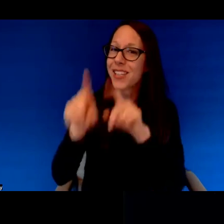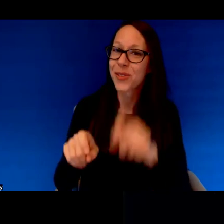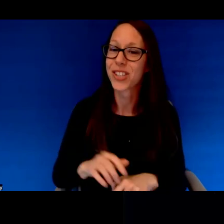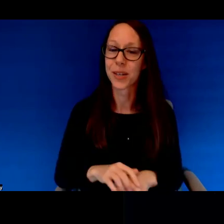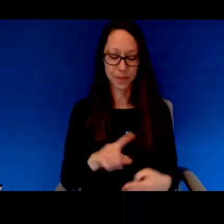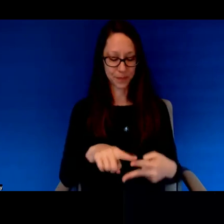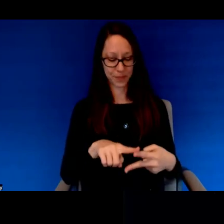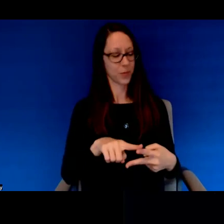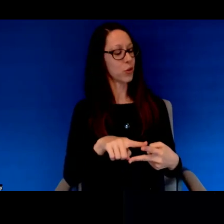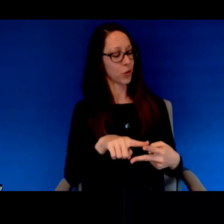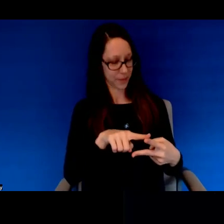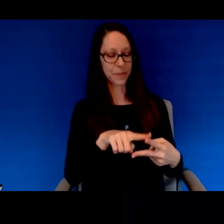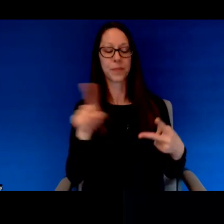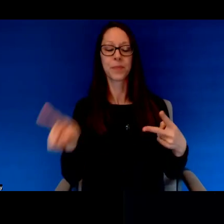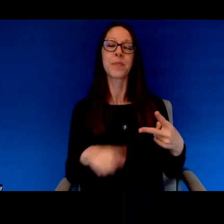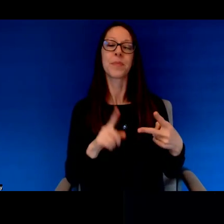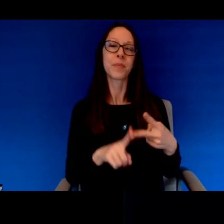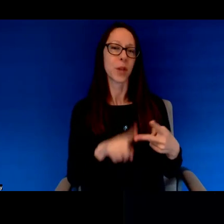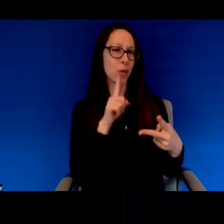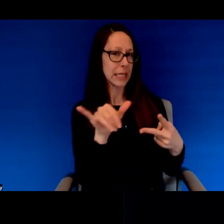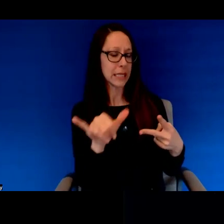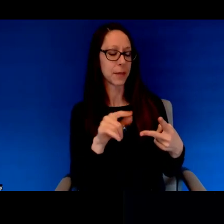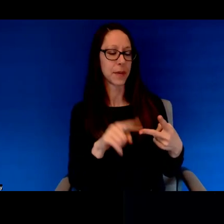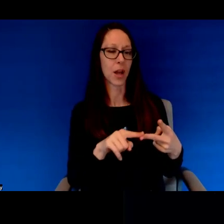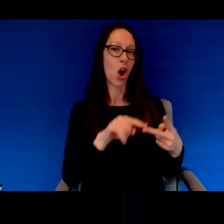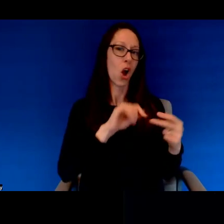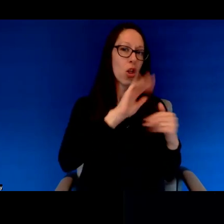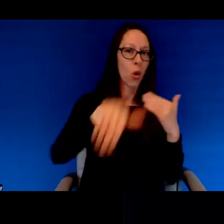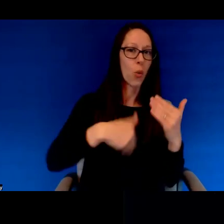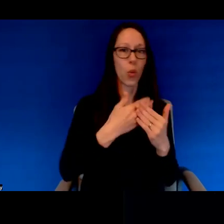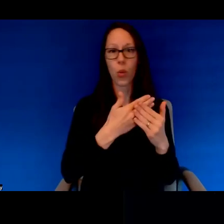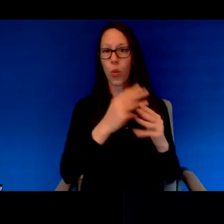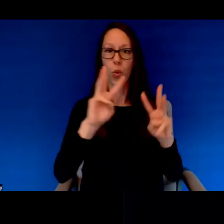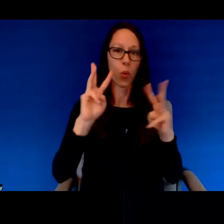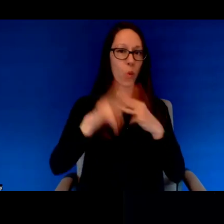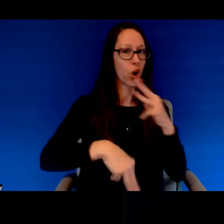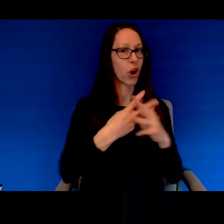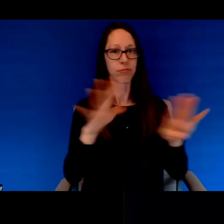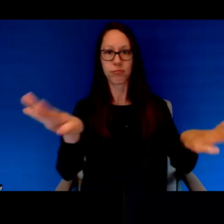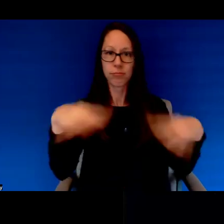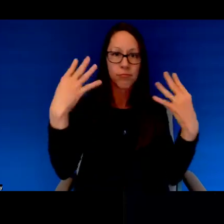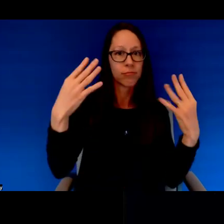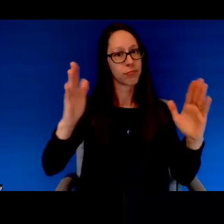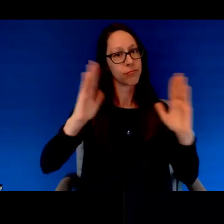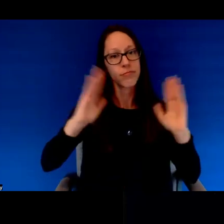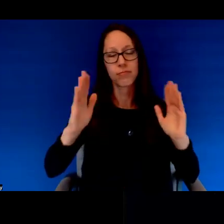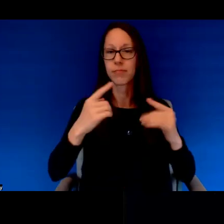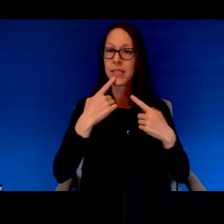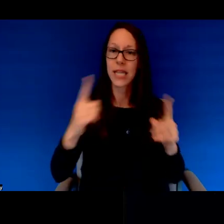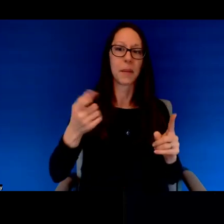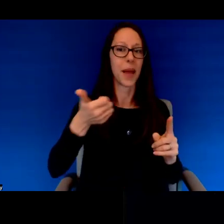Our second question is very similar. It's if you have everybody's attention in the whole world and you can tell them anything about anything. It could be